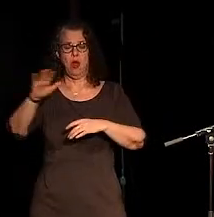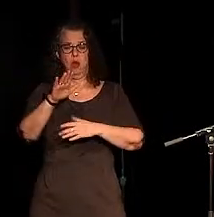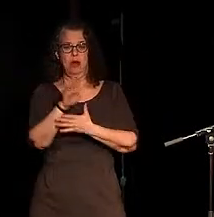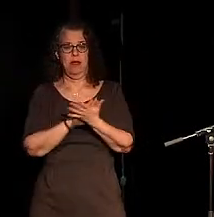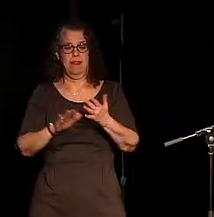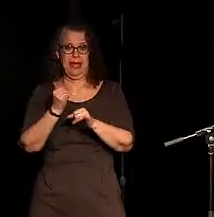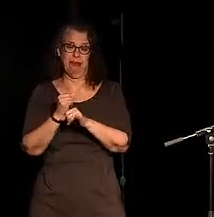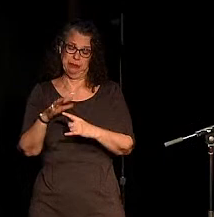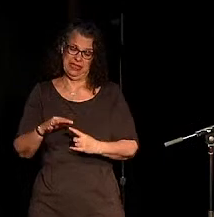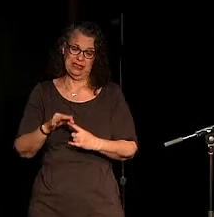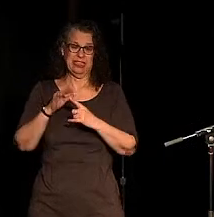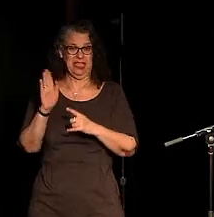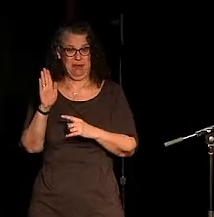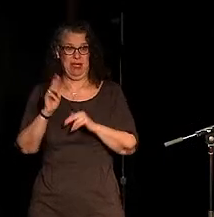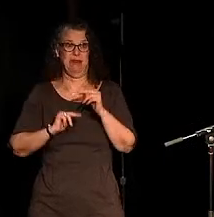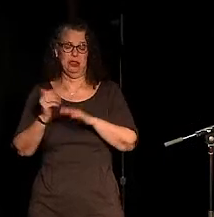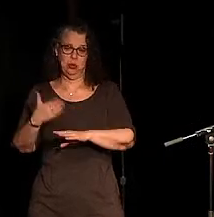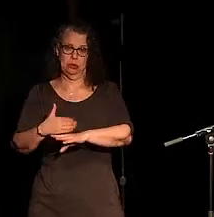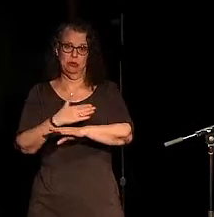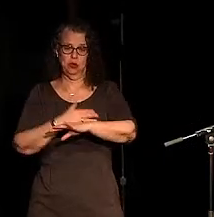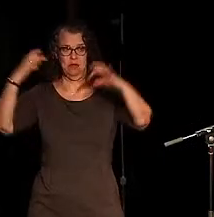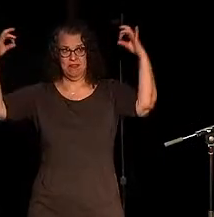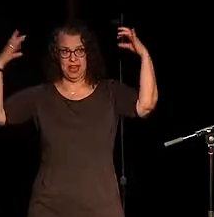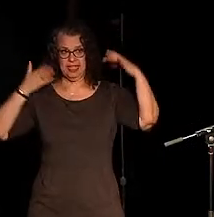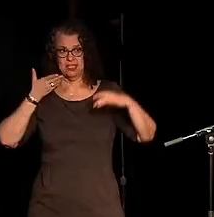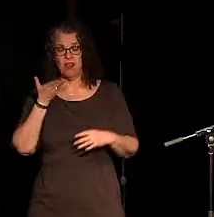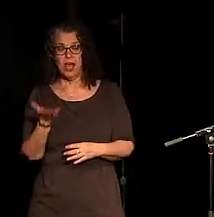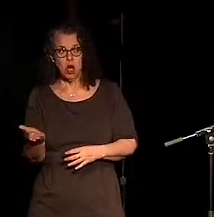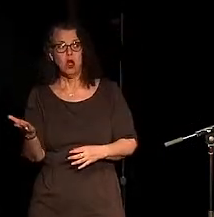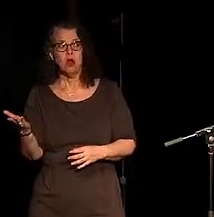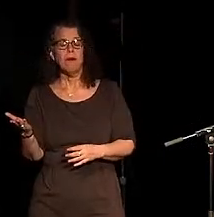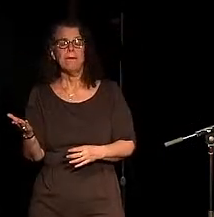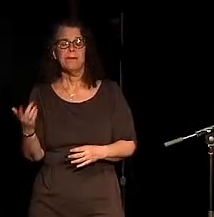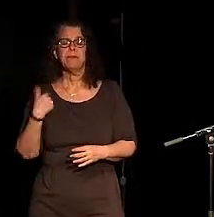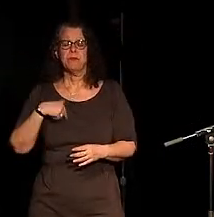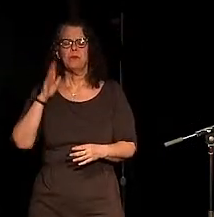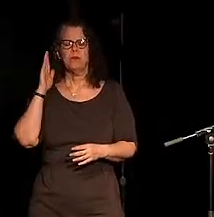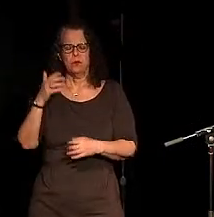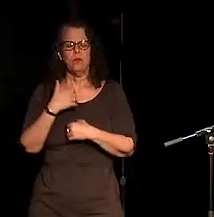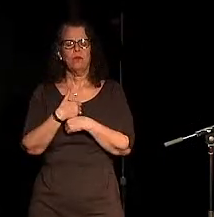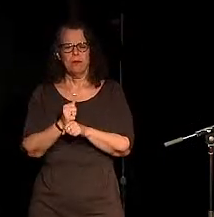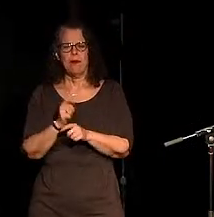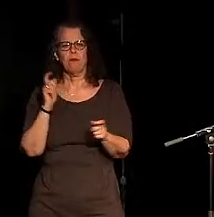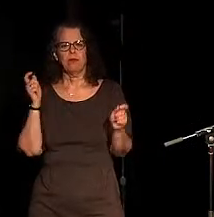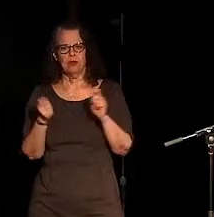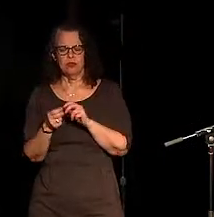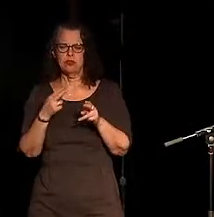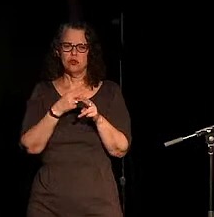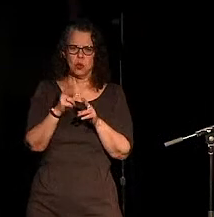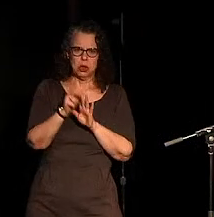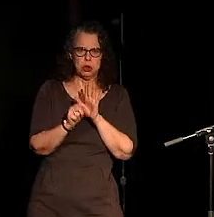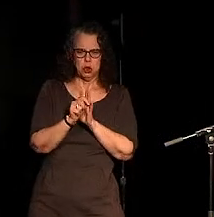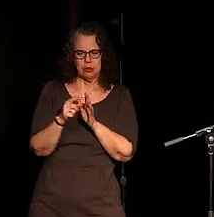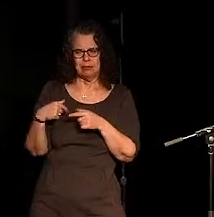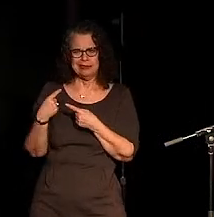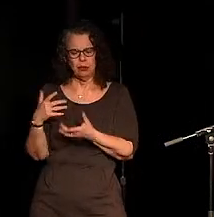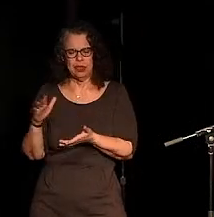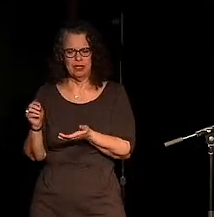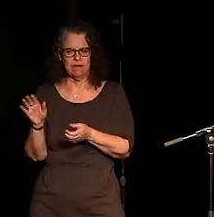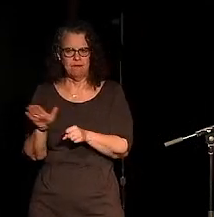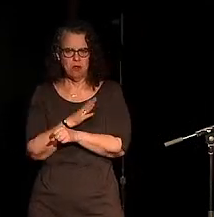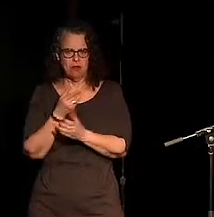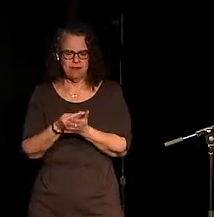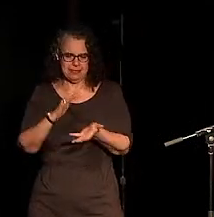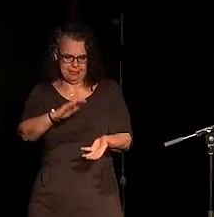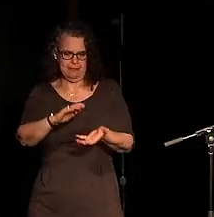the B building, to improve lighting levels. We will make the changes in the short term until we get the full funding and the work